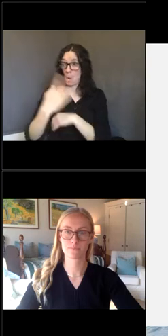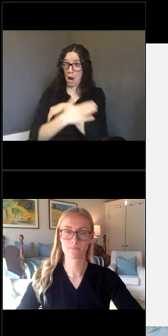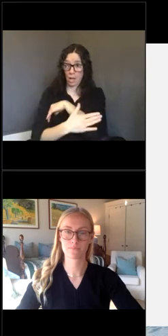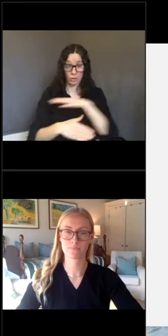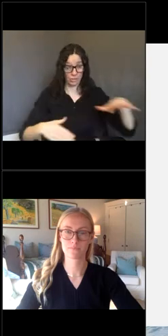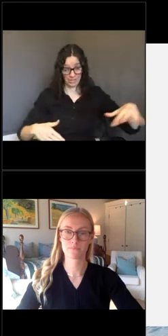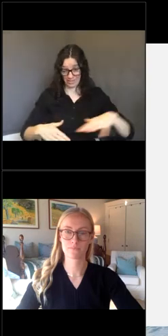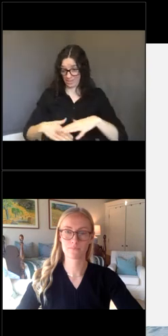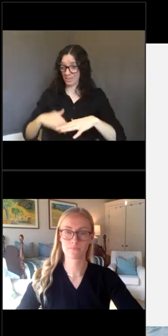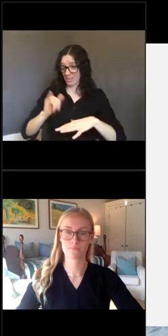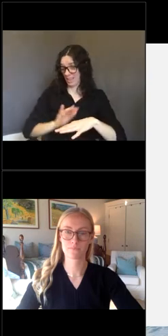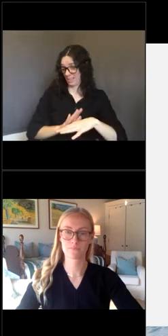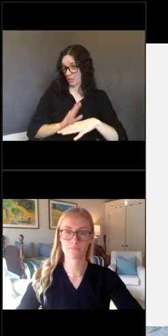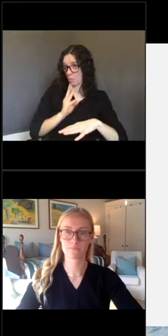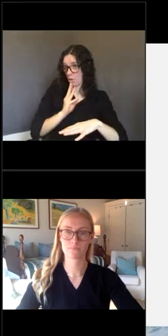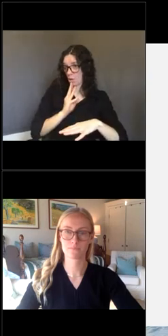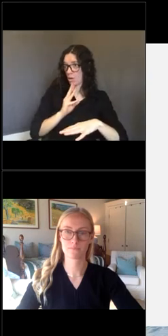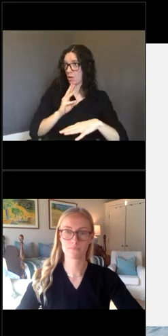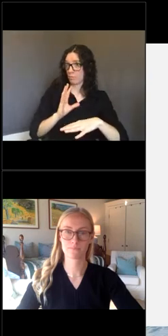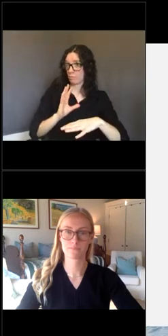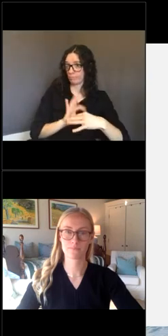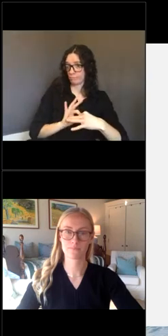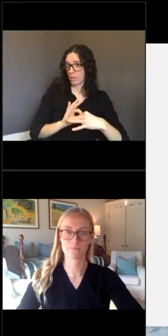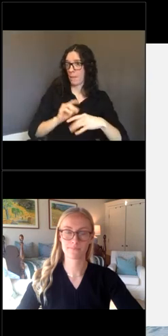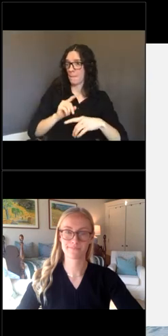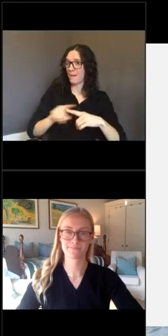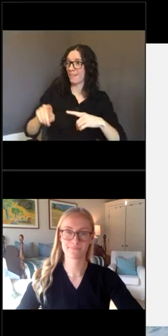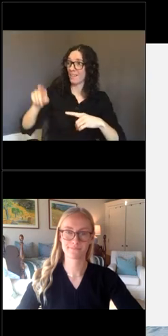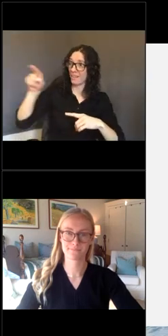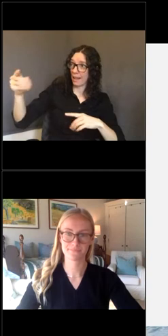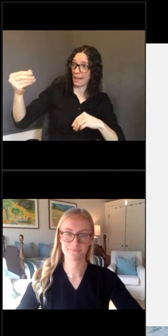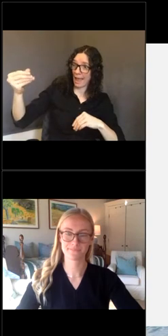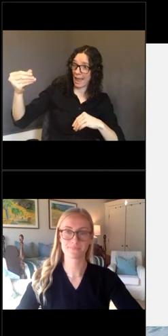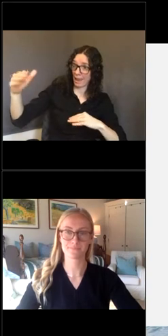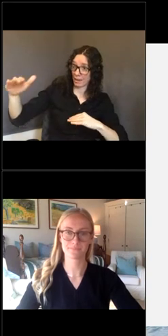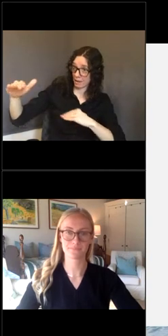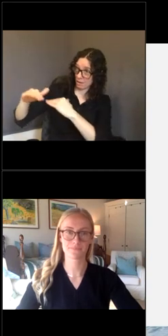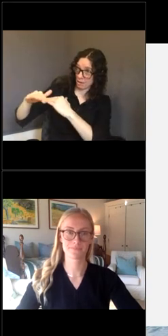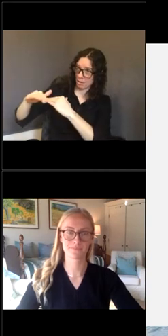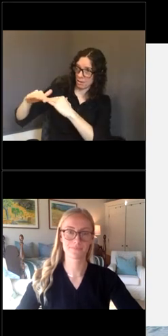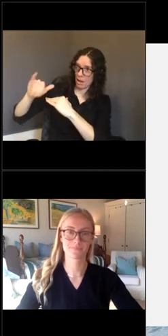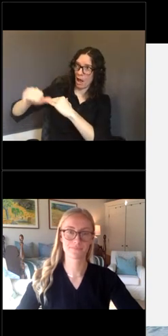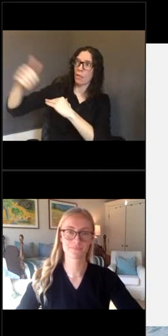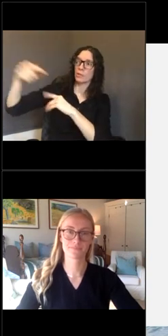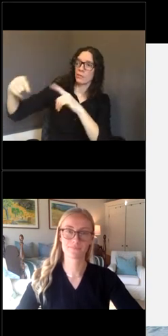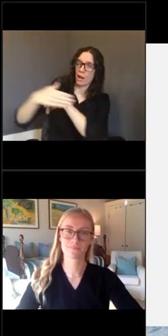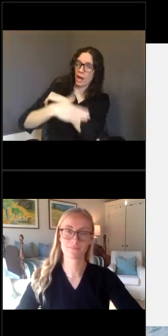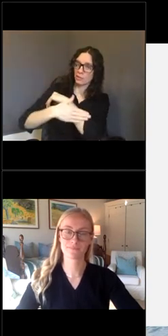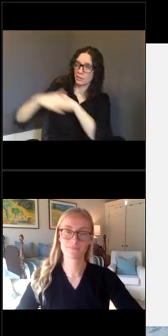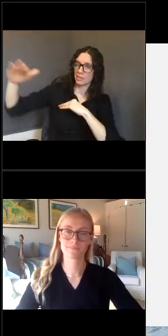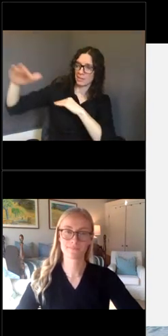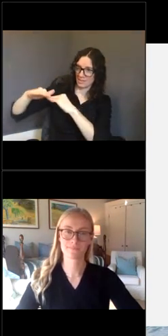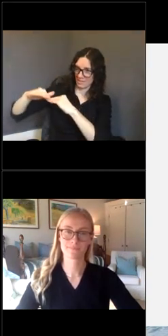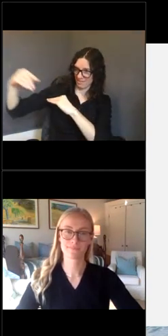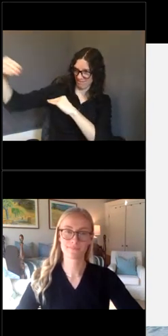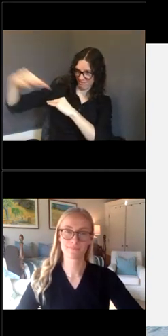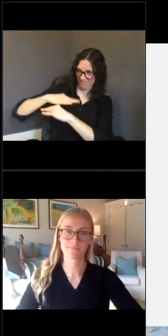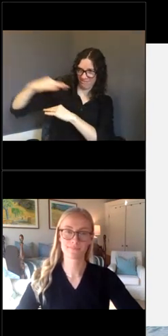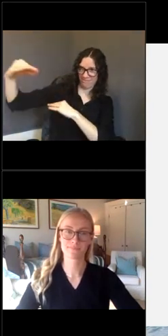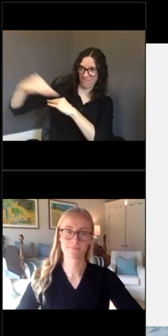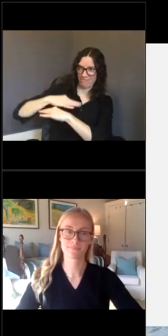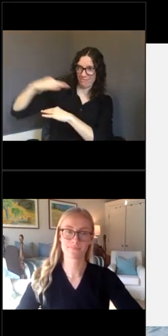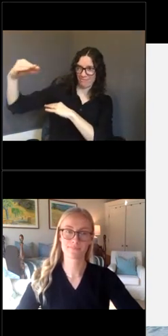many paths through other countries. So national collaboration is key.